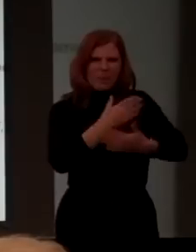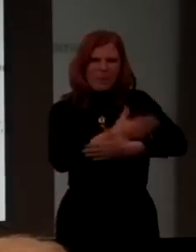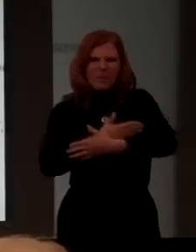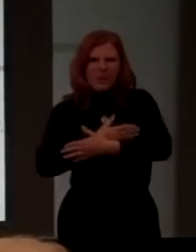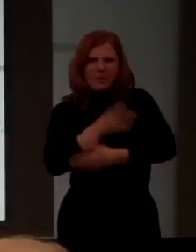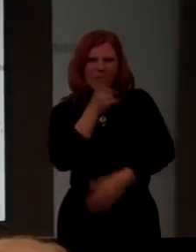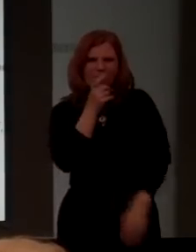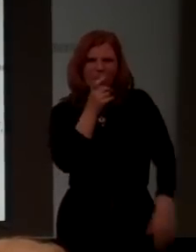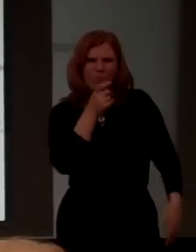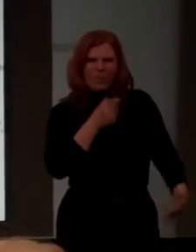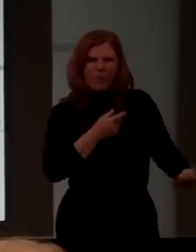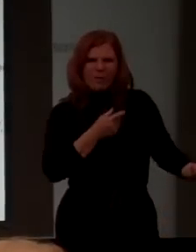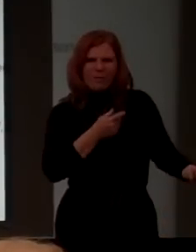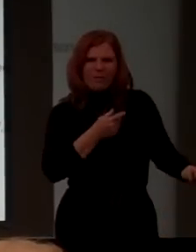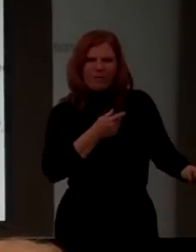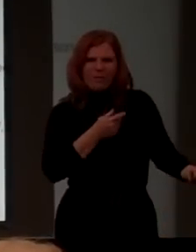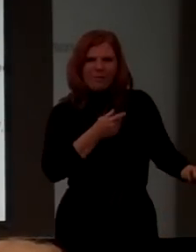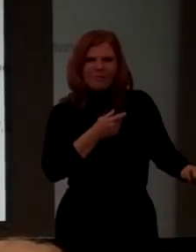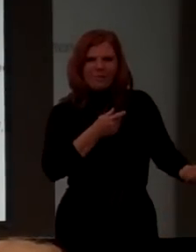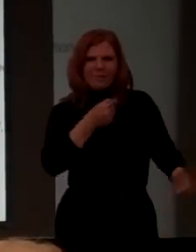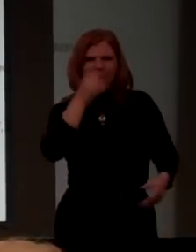who?